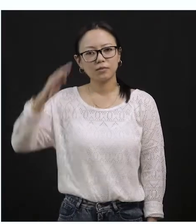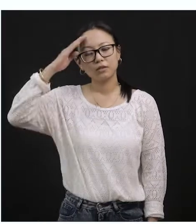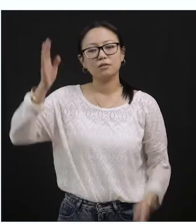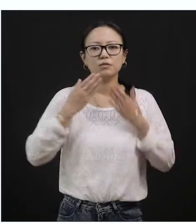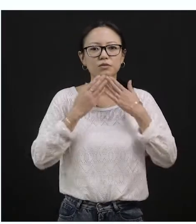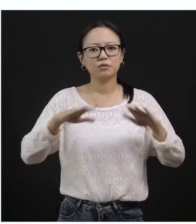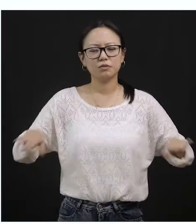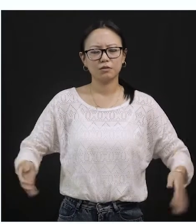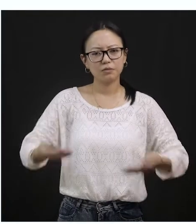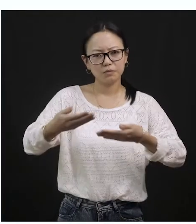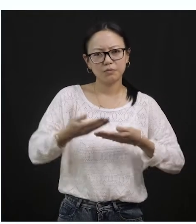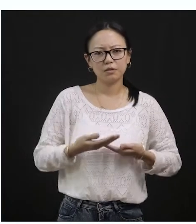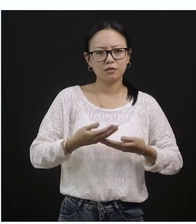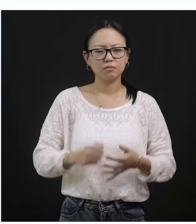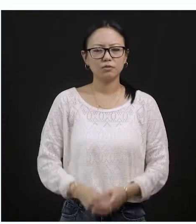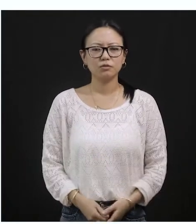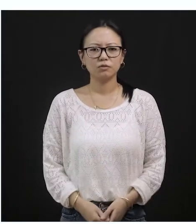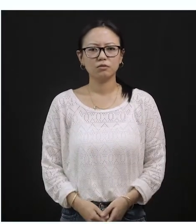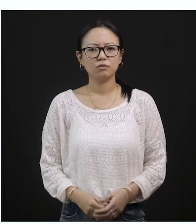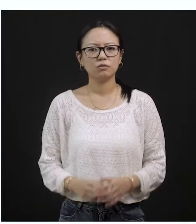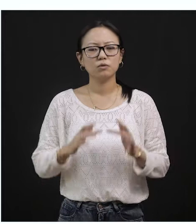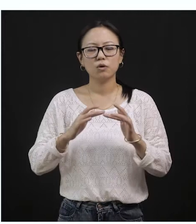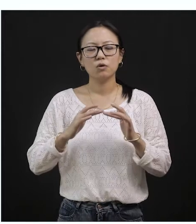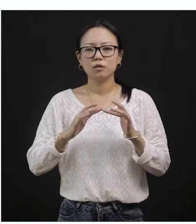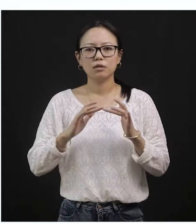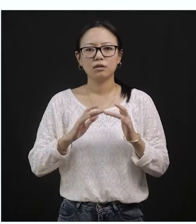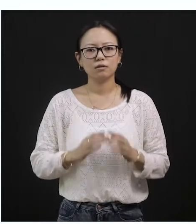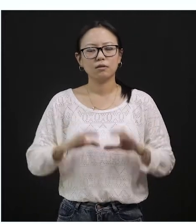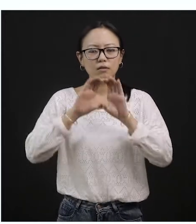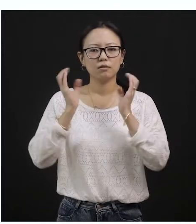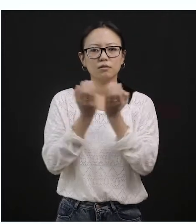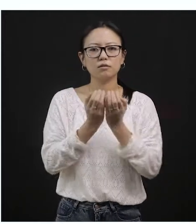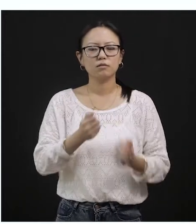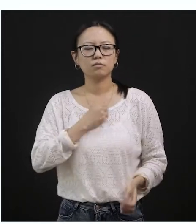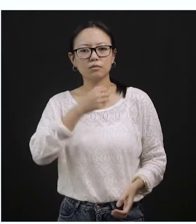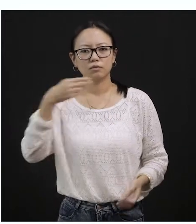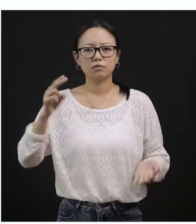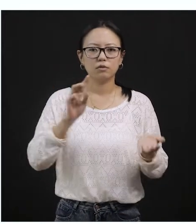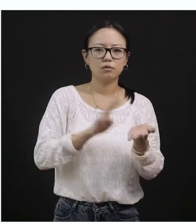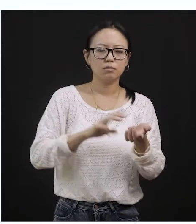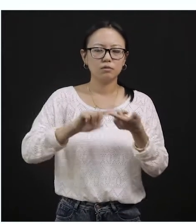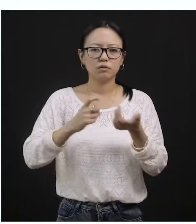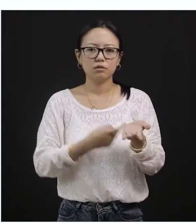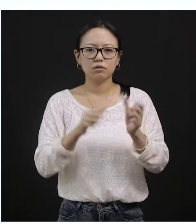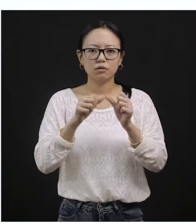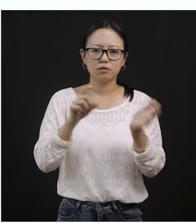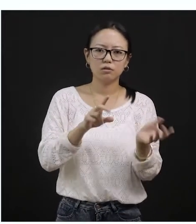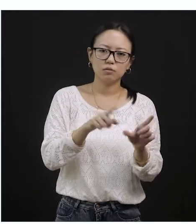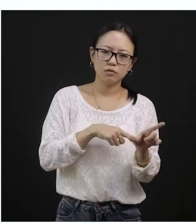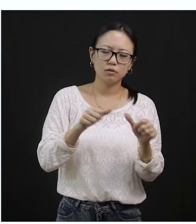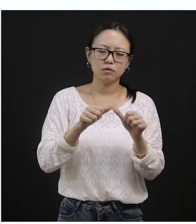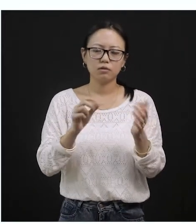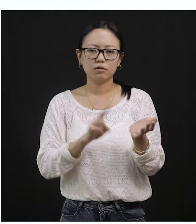Hello students, welcome back to another online class with your ma'am Mariani. Today also we will be learning about